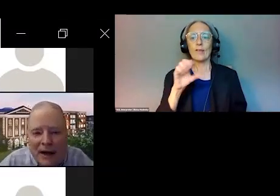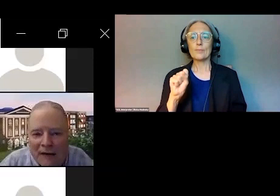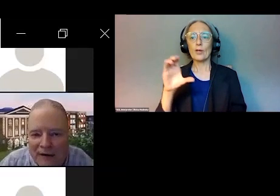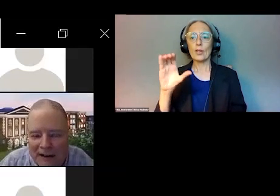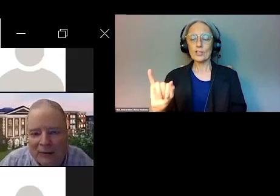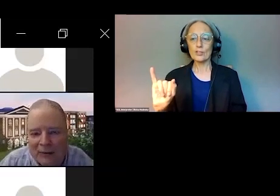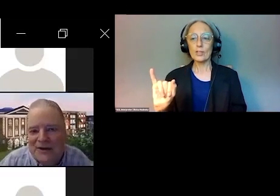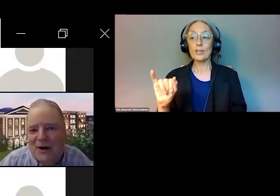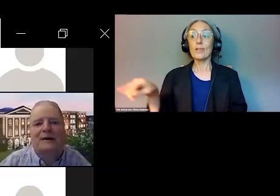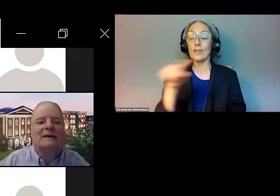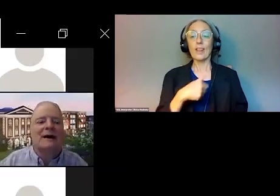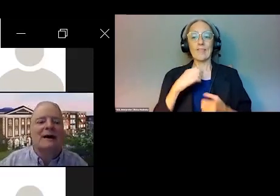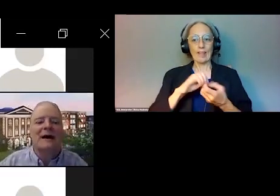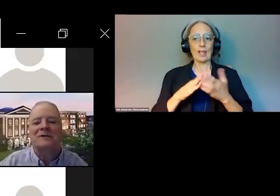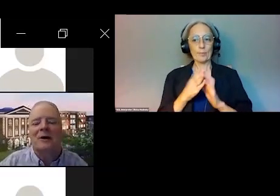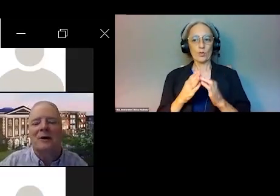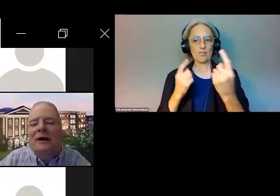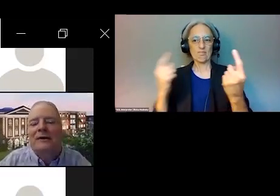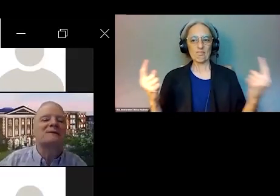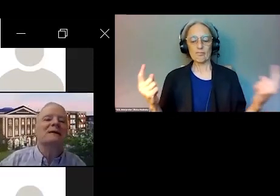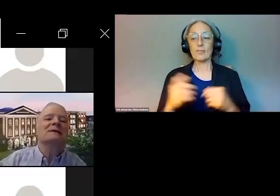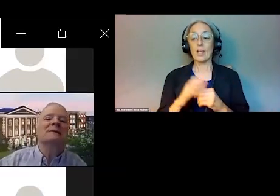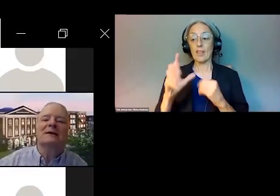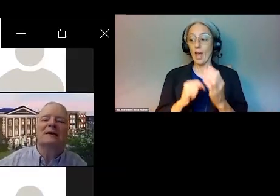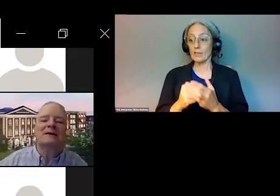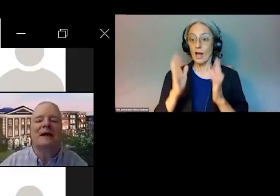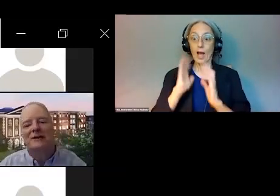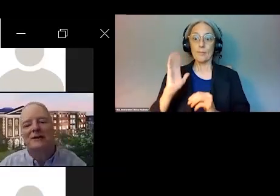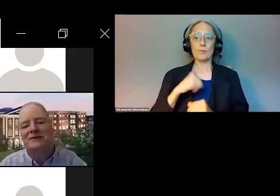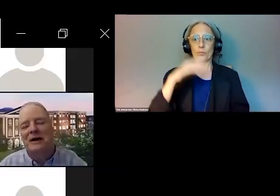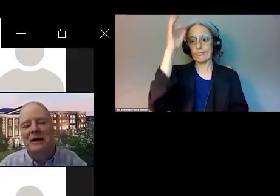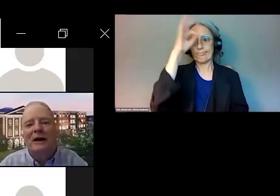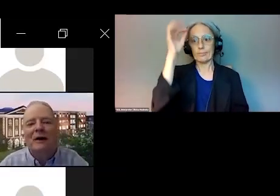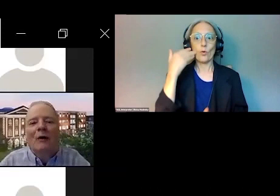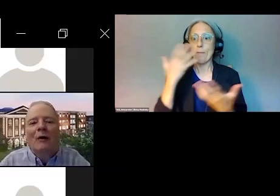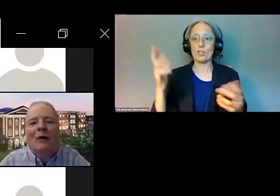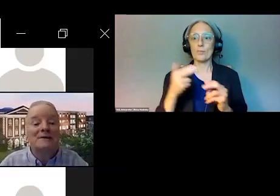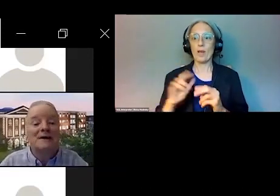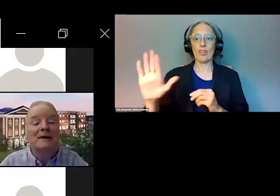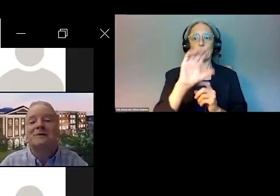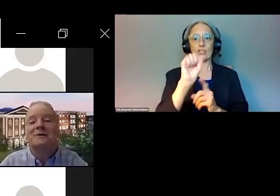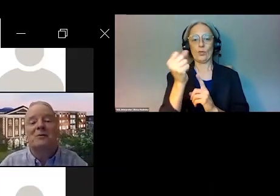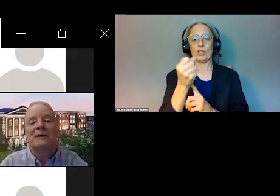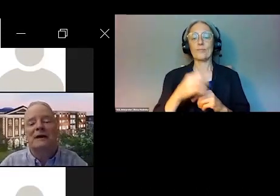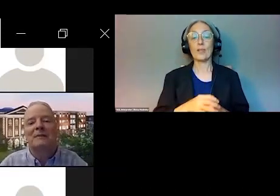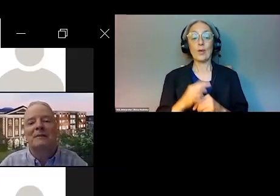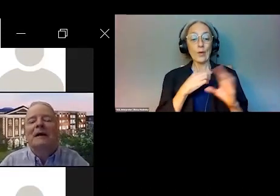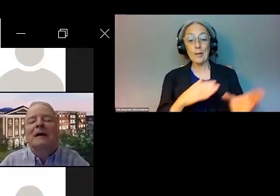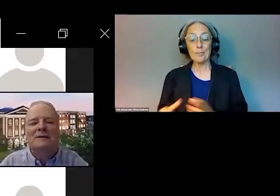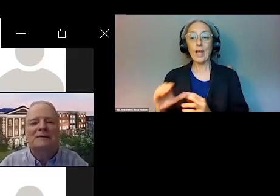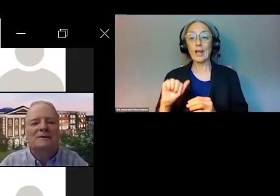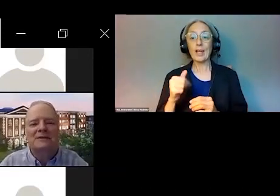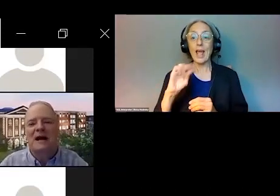in the community. And very little was known at that time. So this wasn't intended as an aging study or a big study. It was